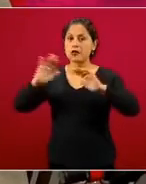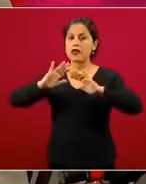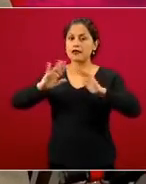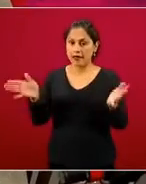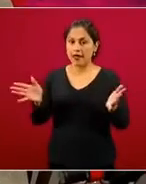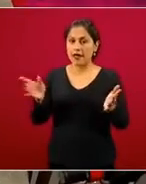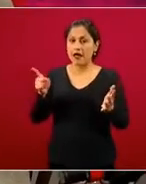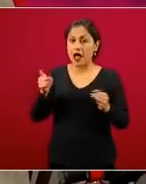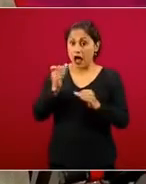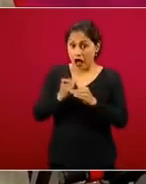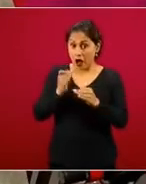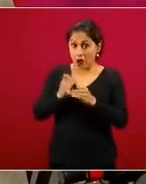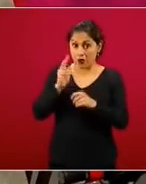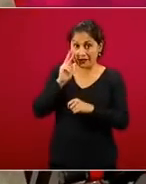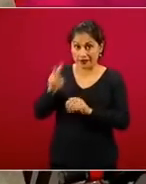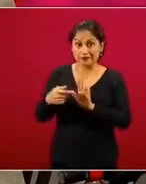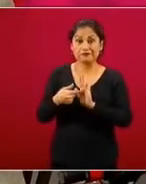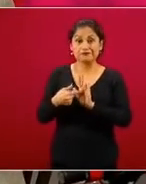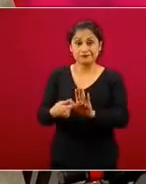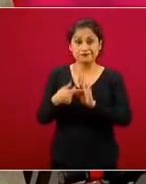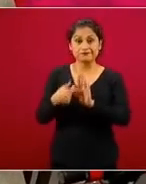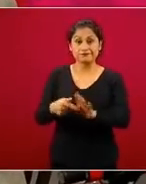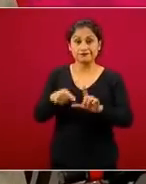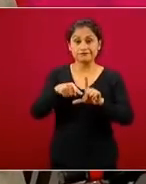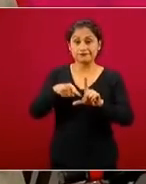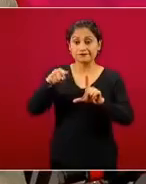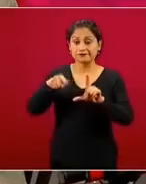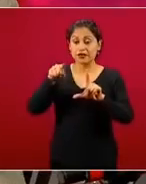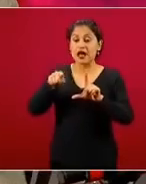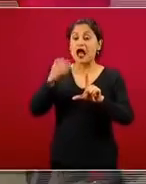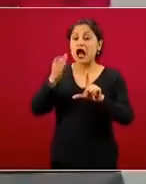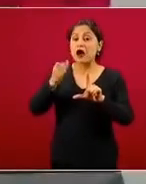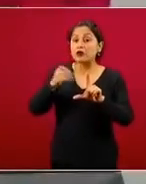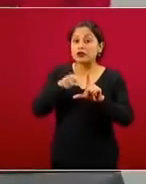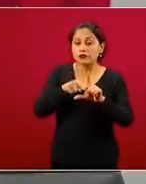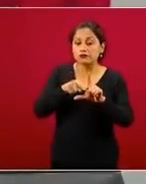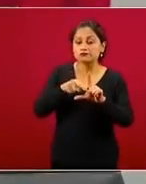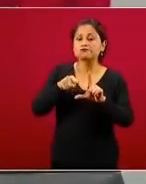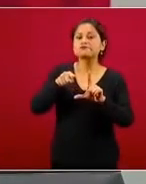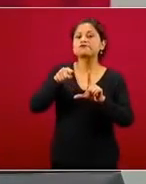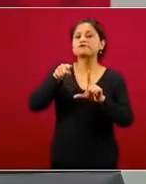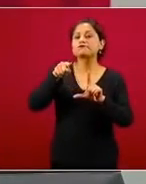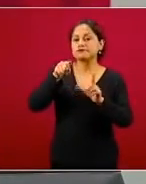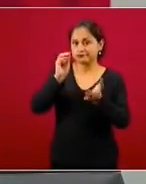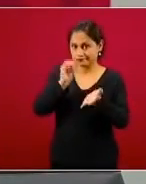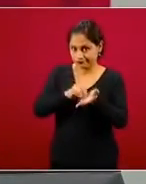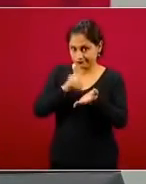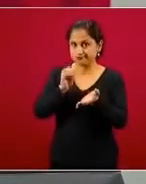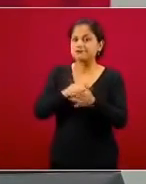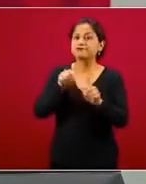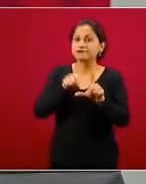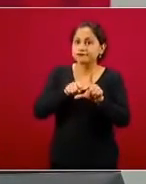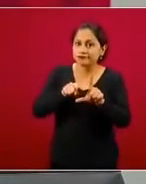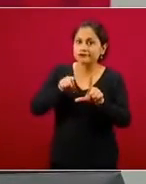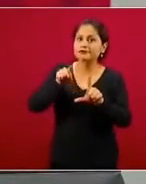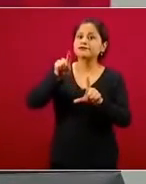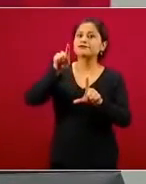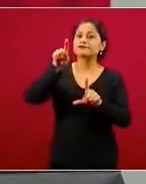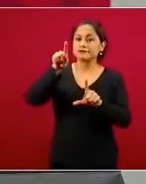number of daily confirmed cases, increase, and then eventually we peak and we start going down.